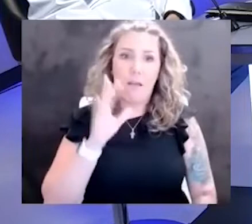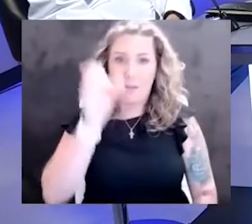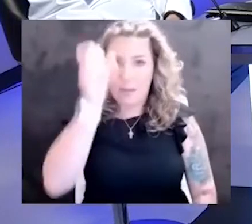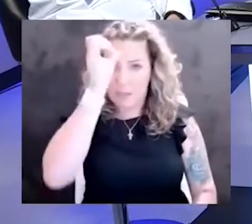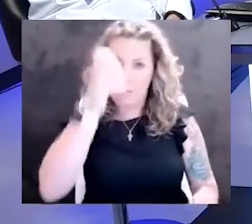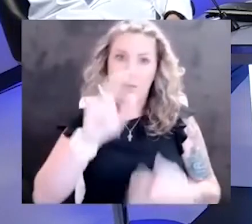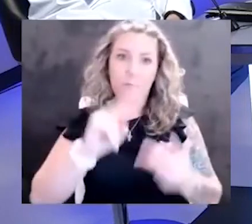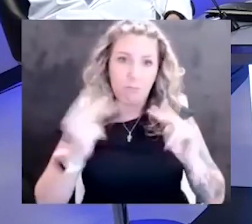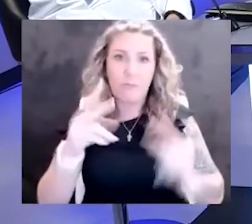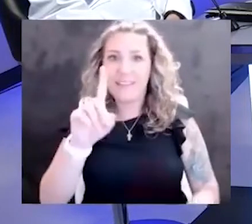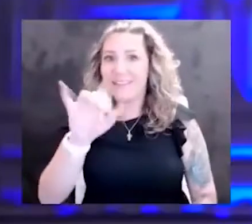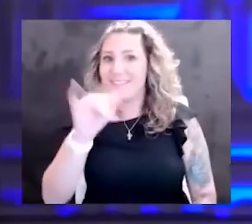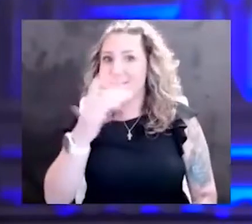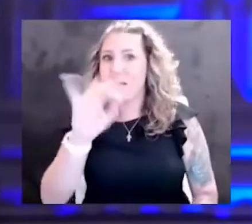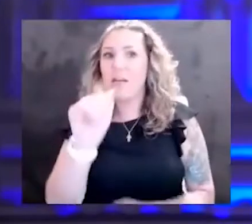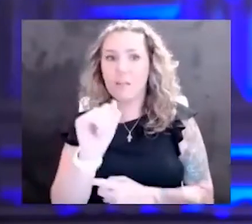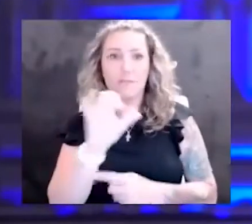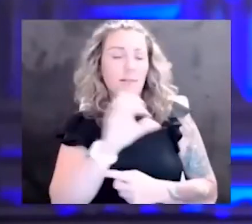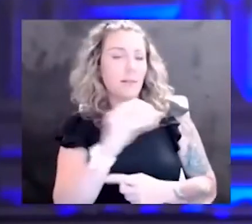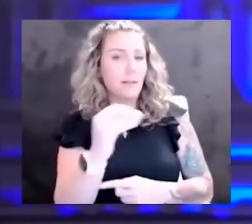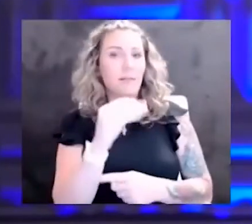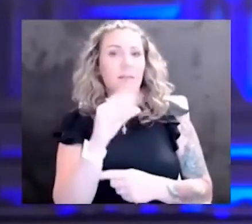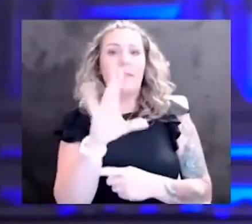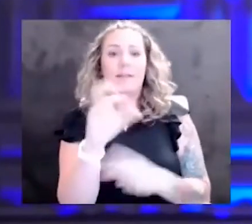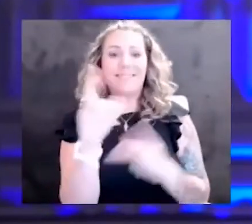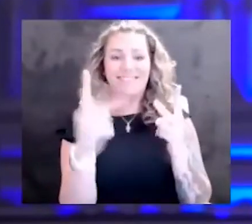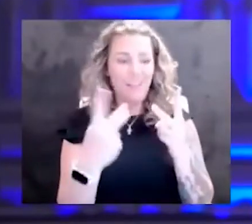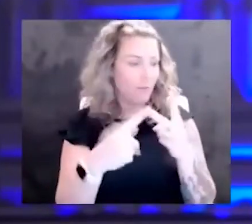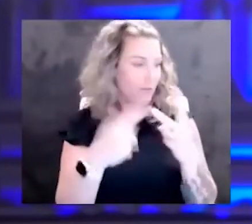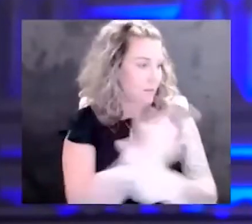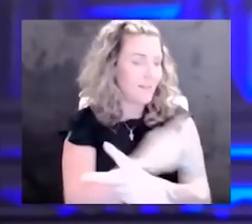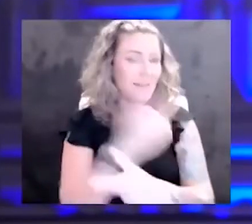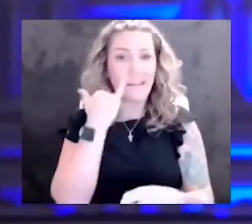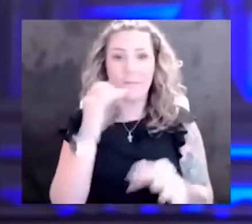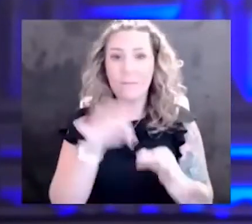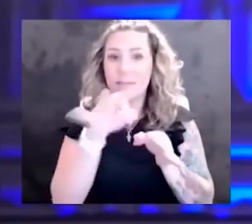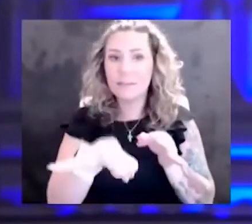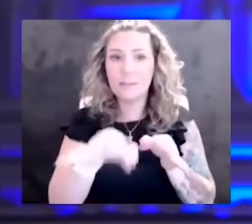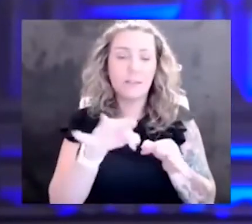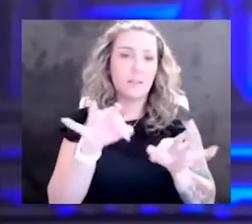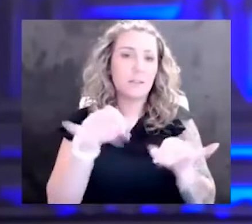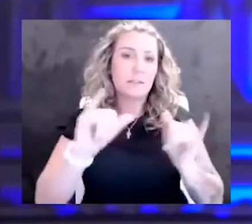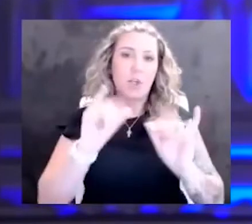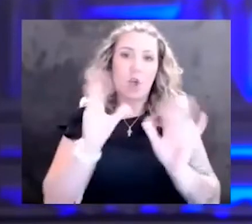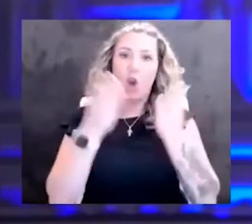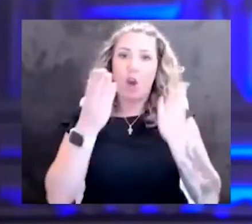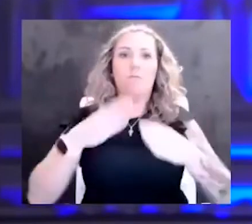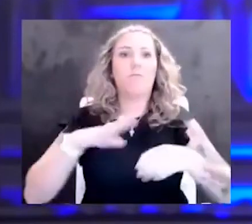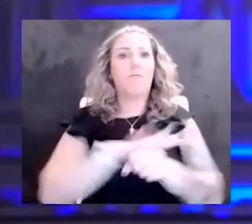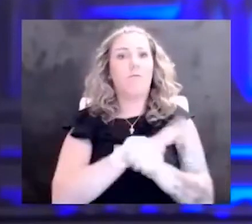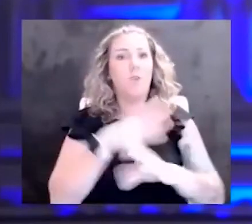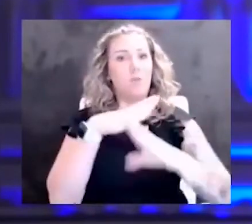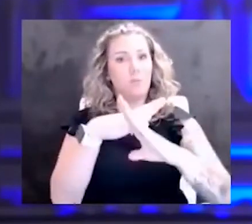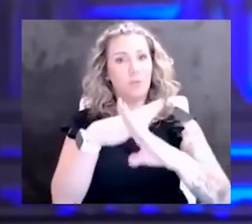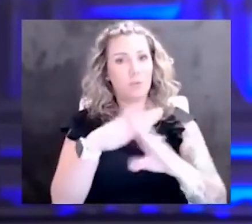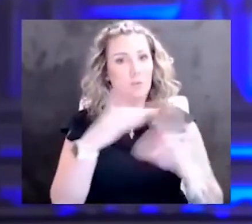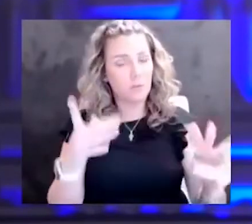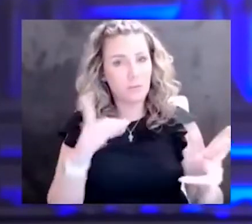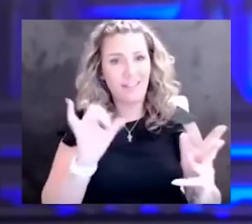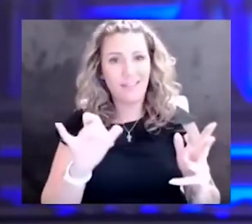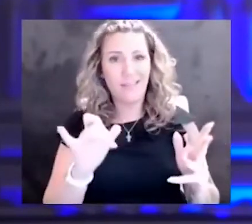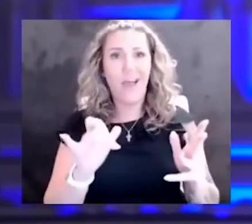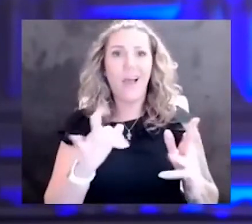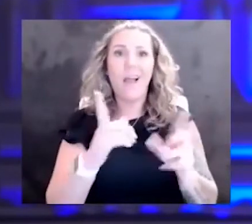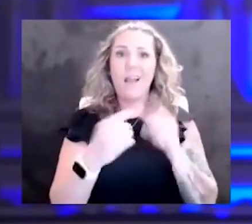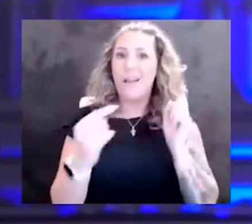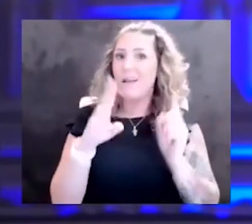goes to get that second dose, even if it's delayed, it's going to still offer you that full protection, getting that antibody immunity, getting